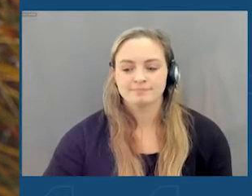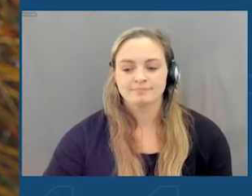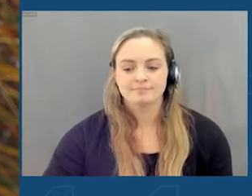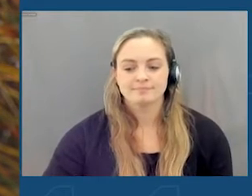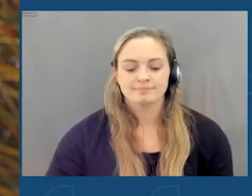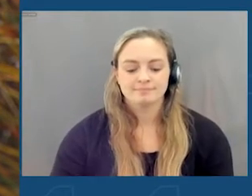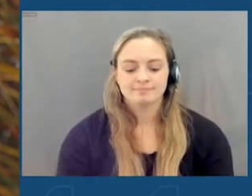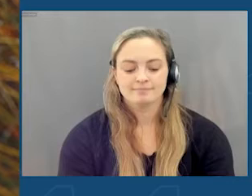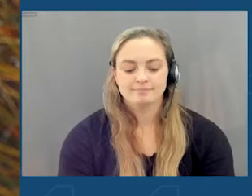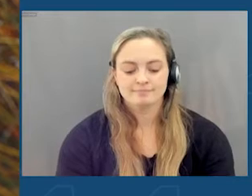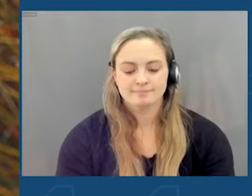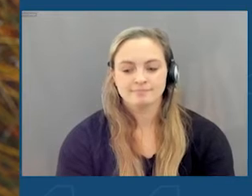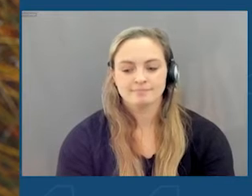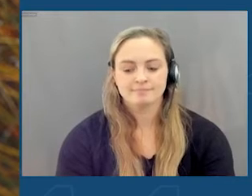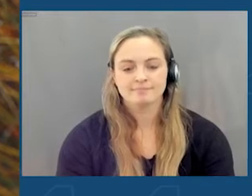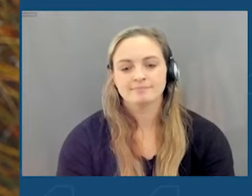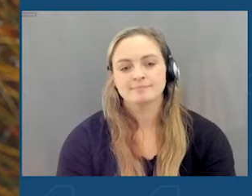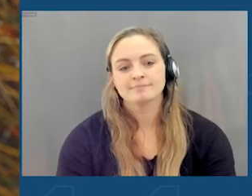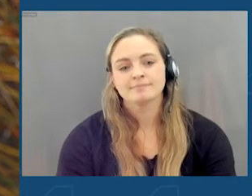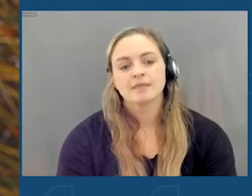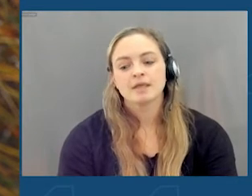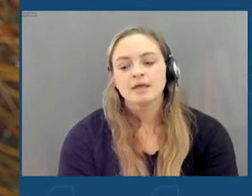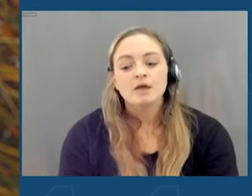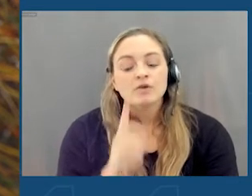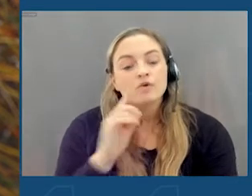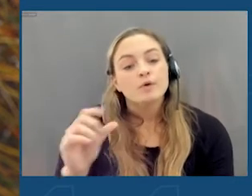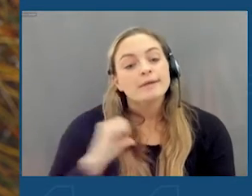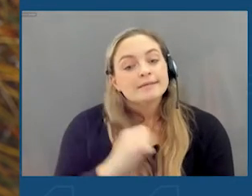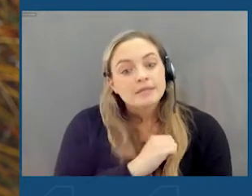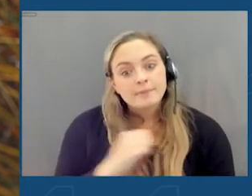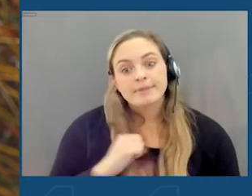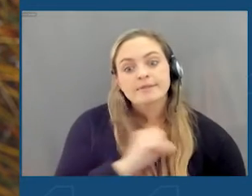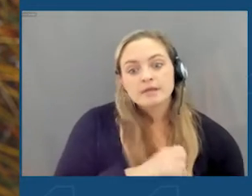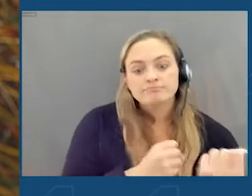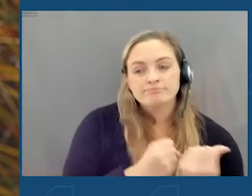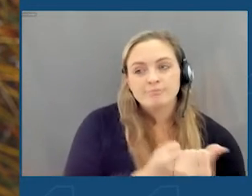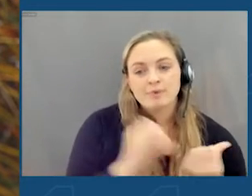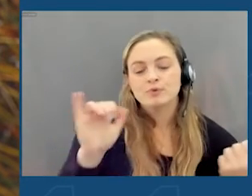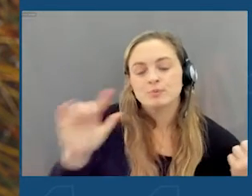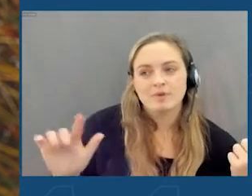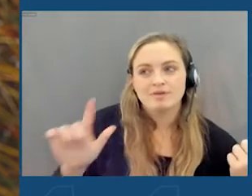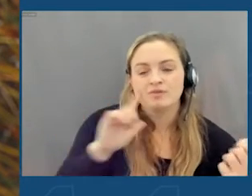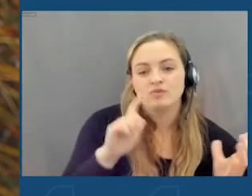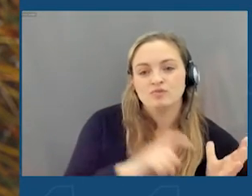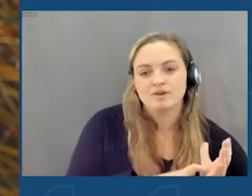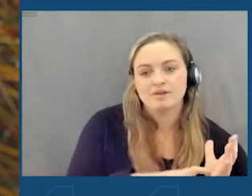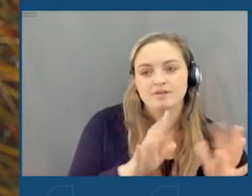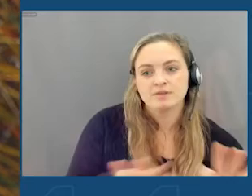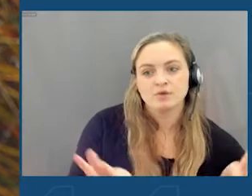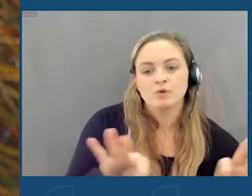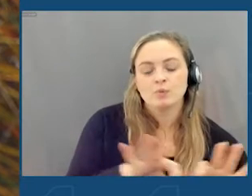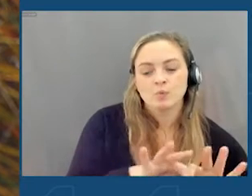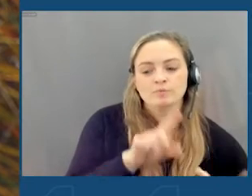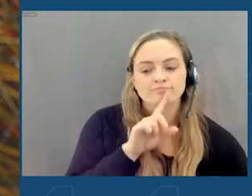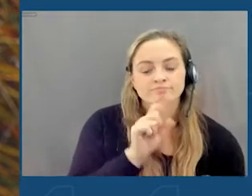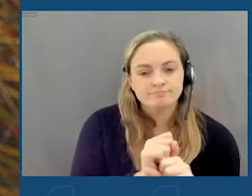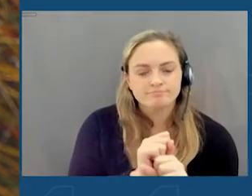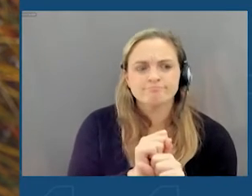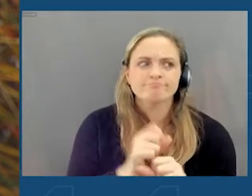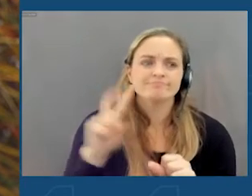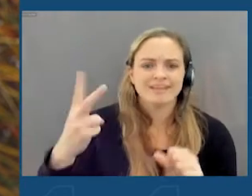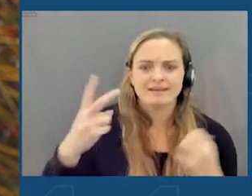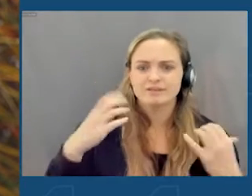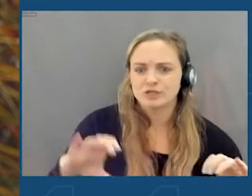my colleagues in the Assembly and the Senate who sponsored the bill, for recognizing the importance of truly giving a second